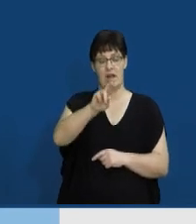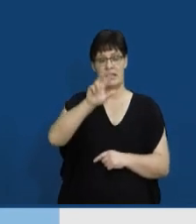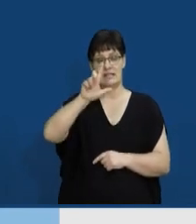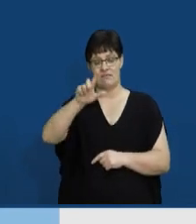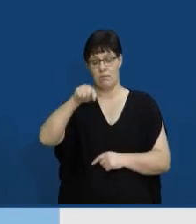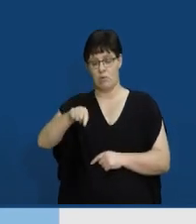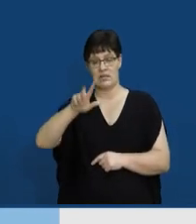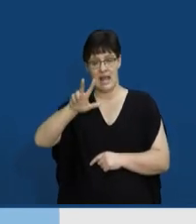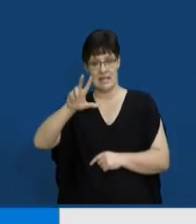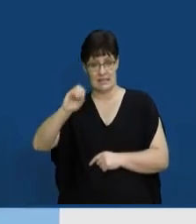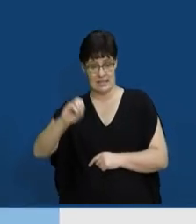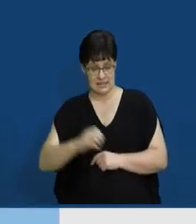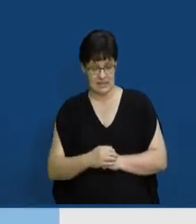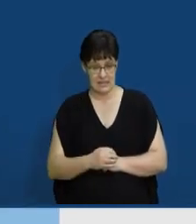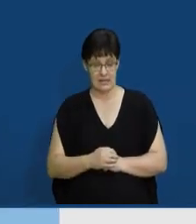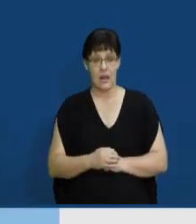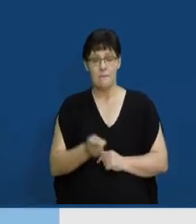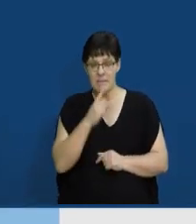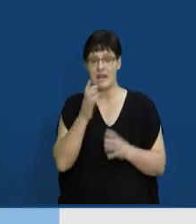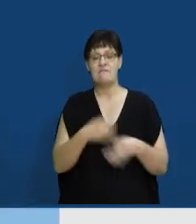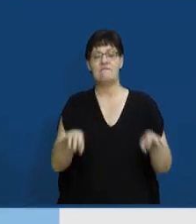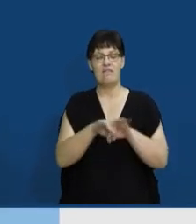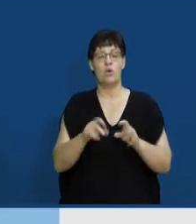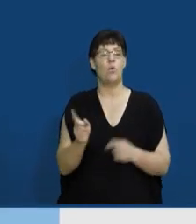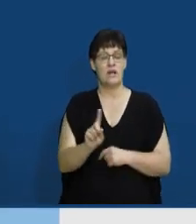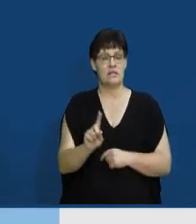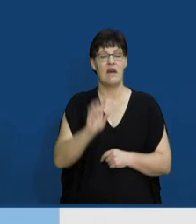7.8, 780, will give me a value of